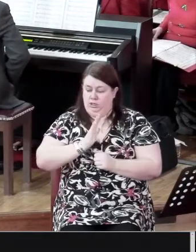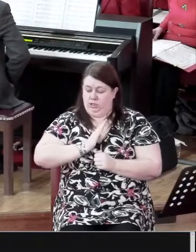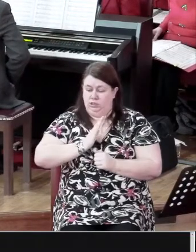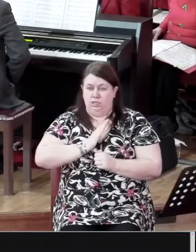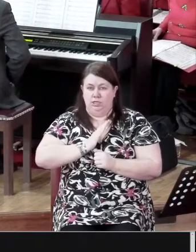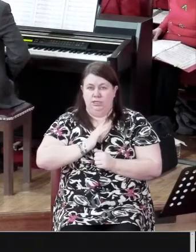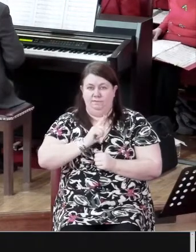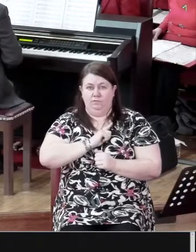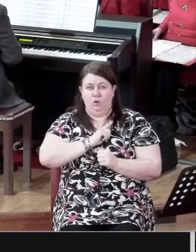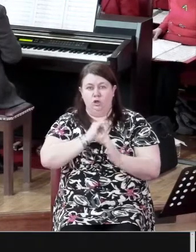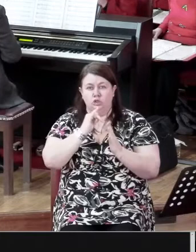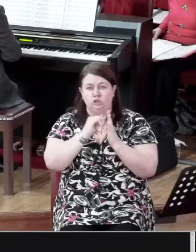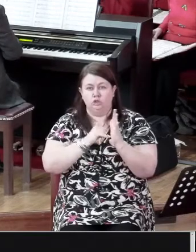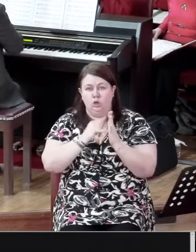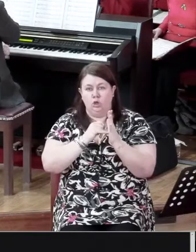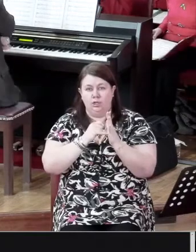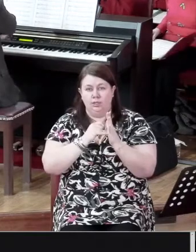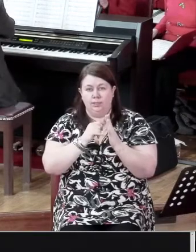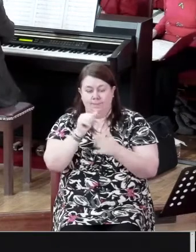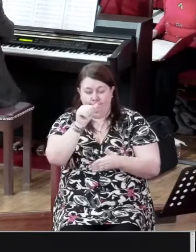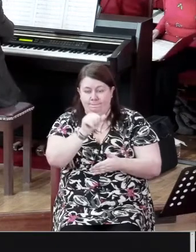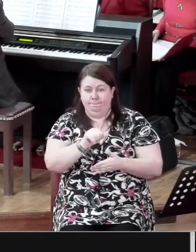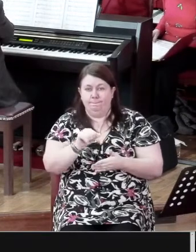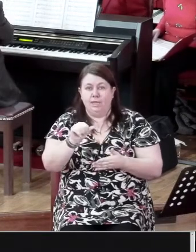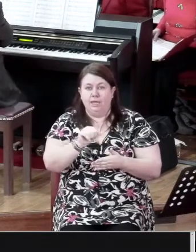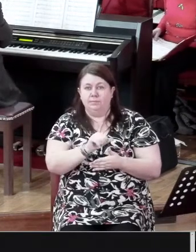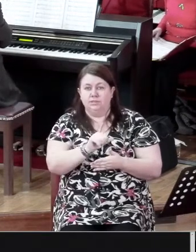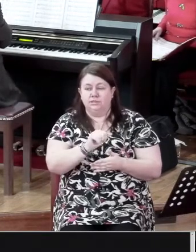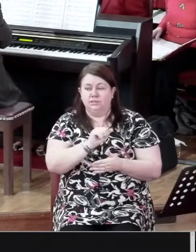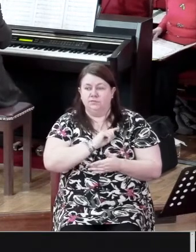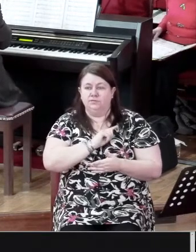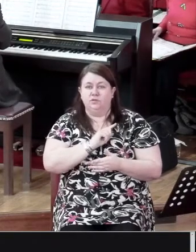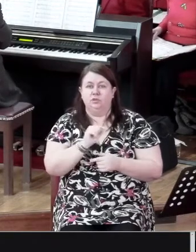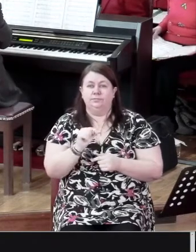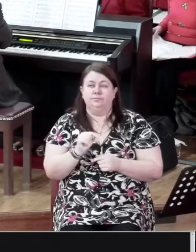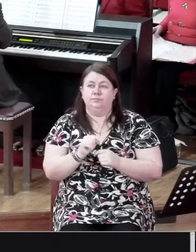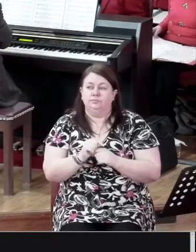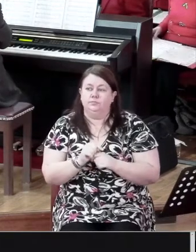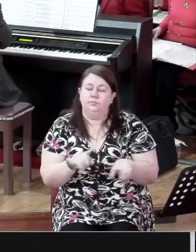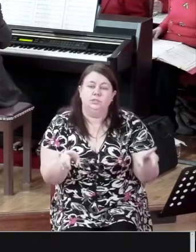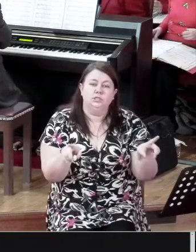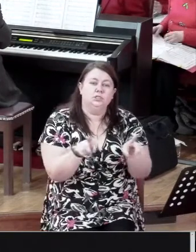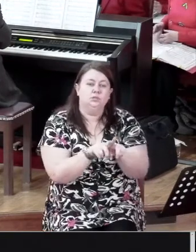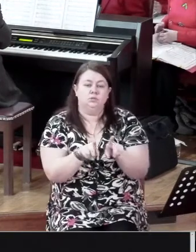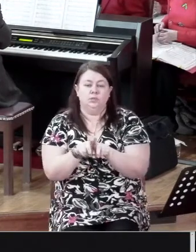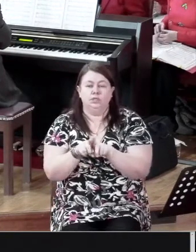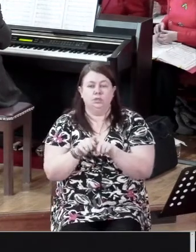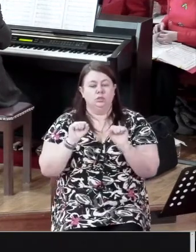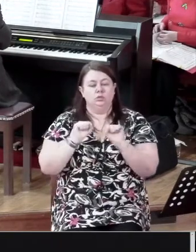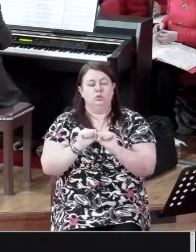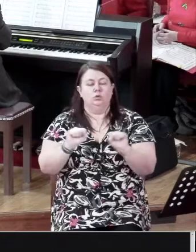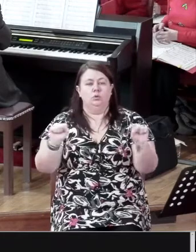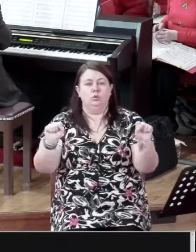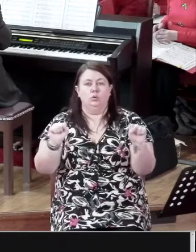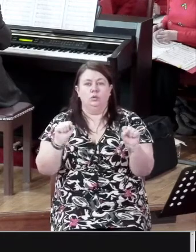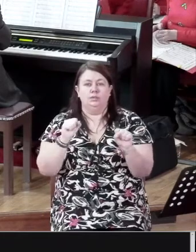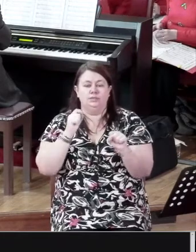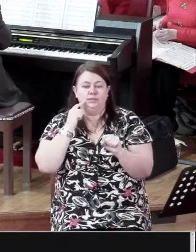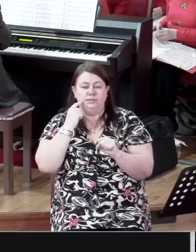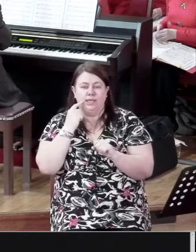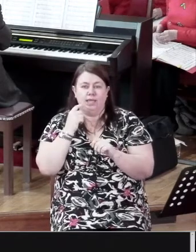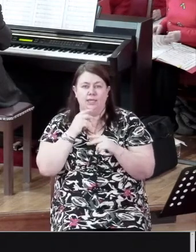of John the Baptist, the great messenger from Christ. Also those messengers in our own day, ministers, but